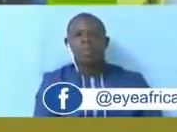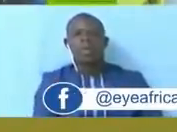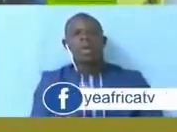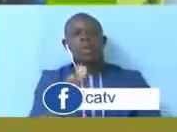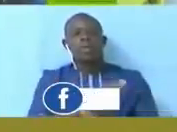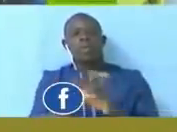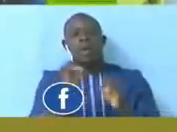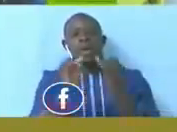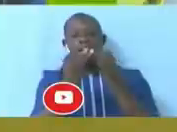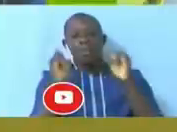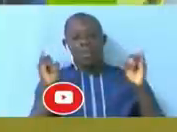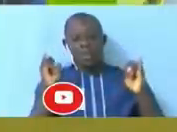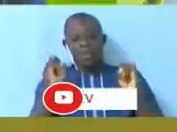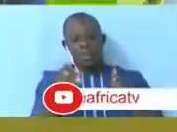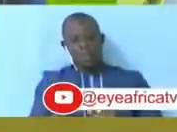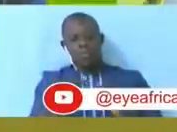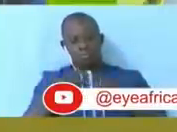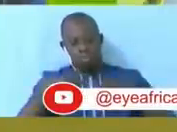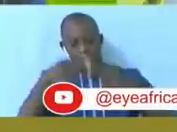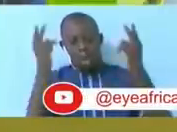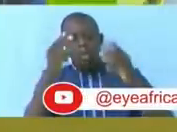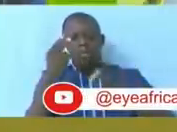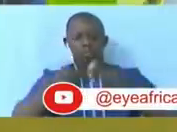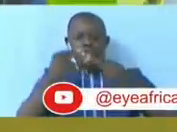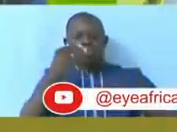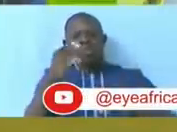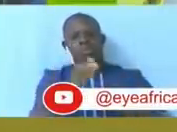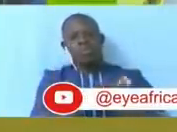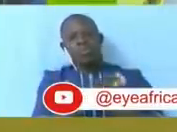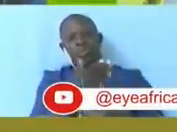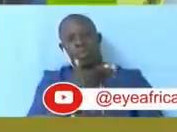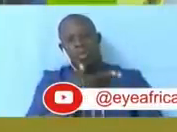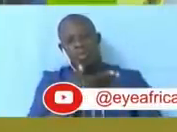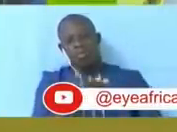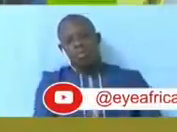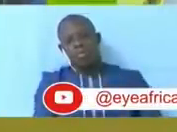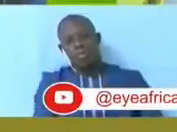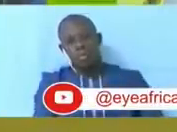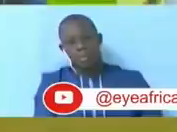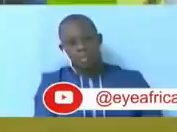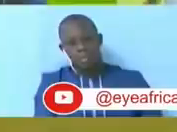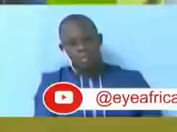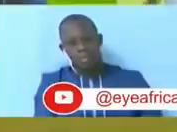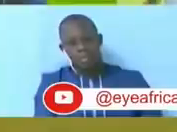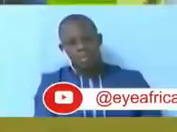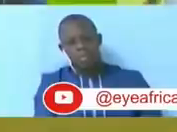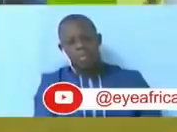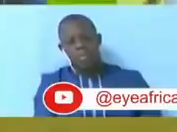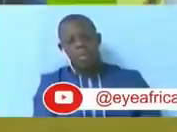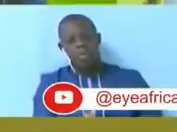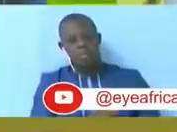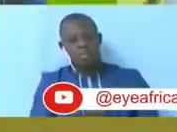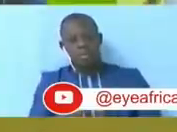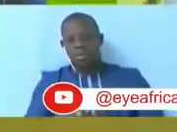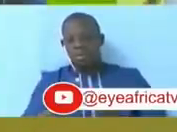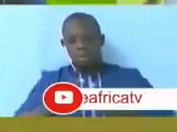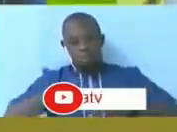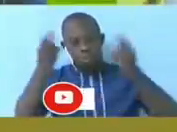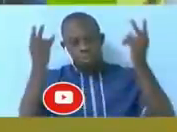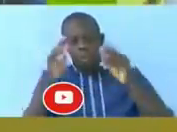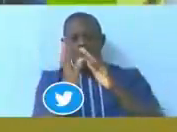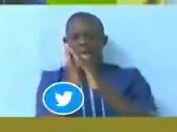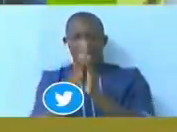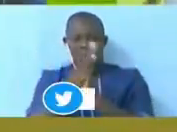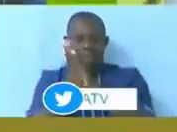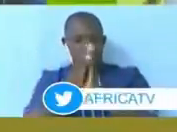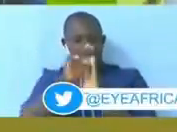a news. Kibar Bunda may Bafala Independent Wolana Kibaroni Wolanarana Janjan. It was a damning revelation against the NIA. Mukula de